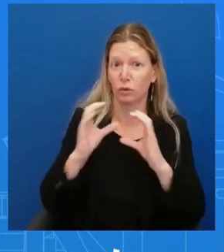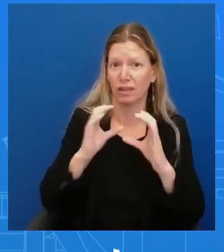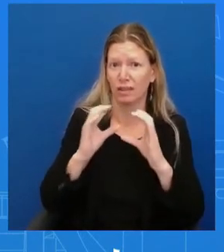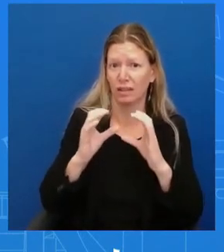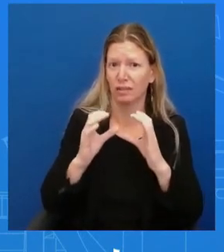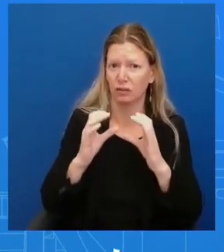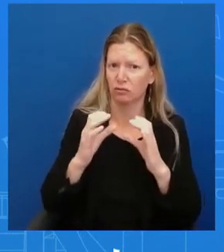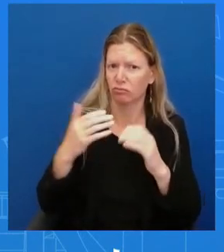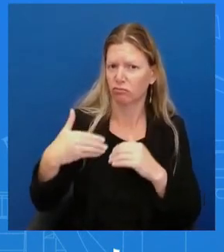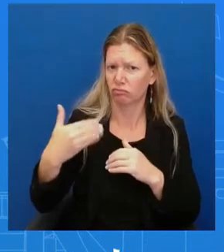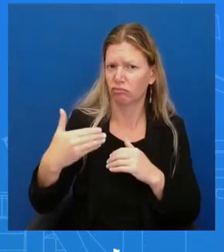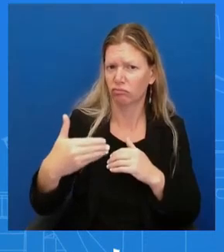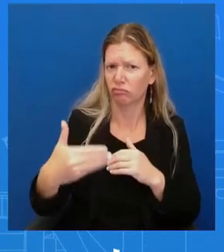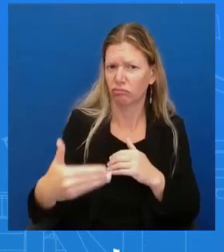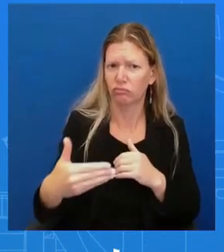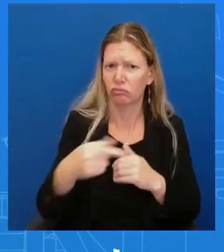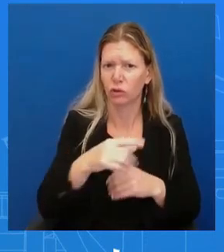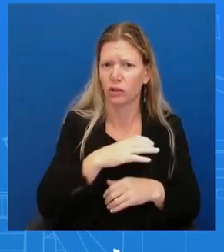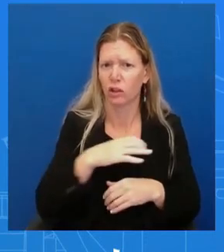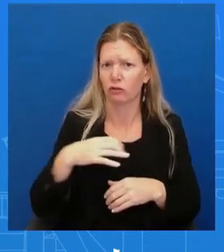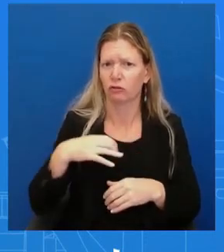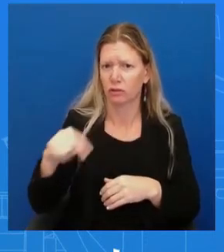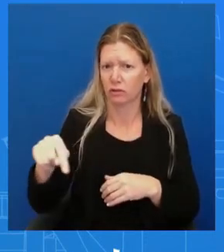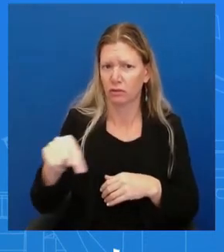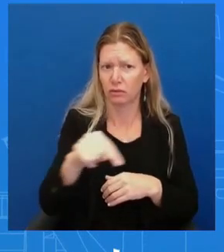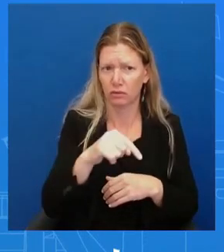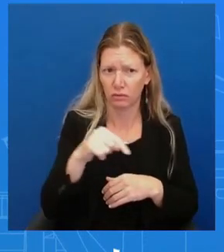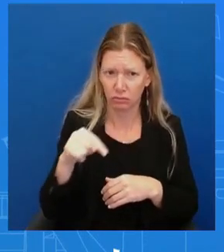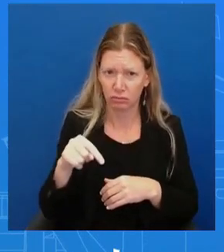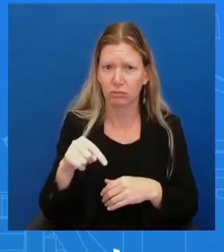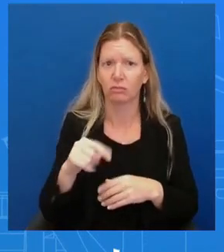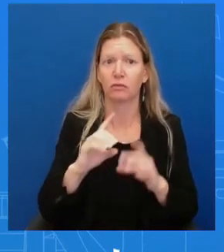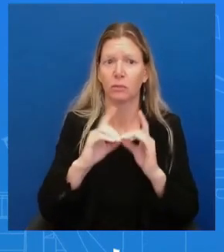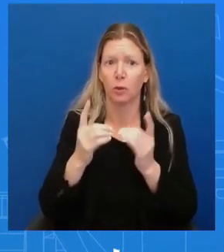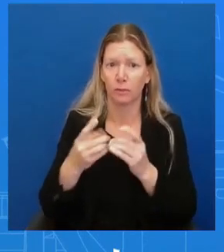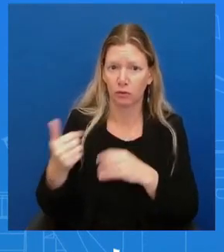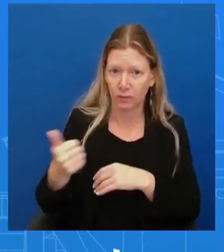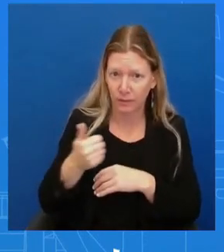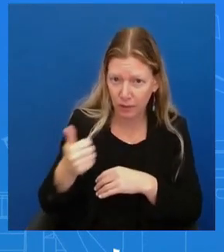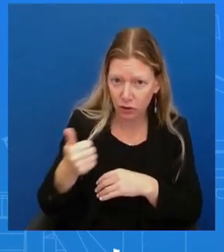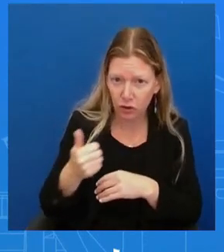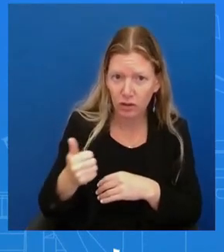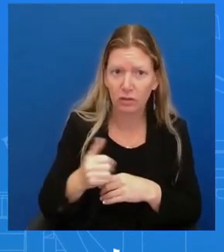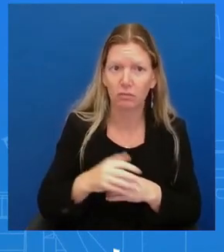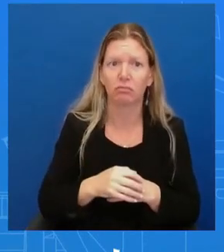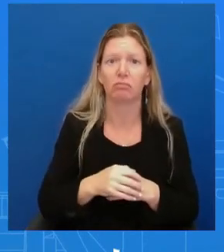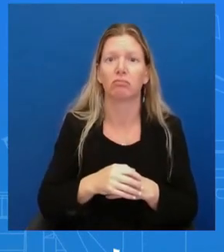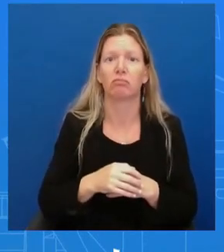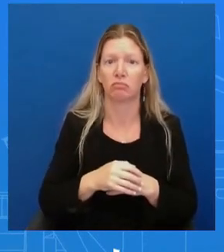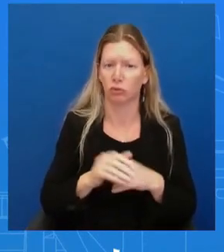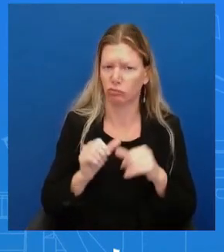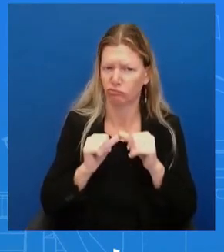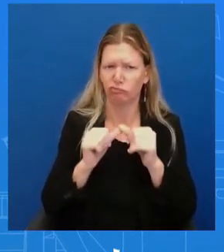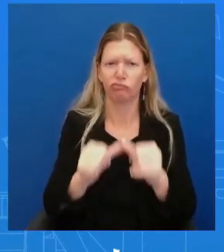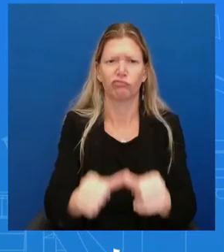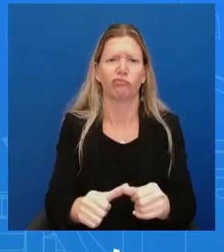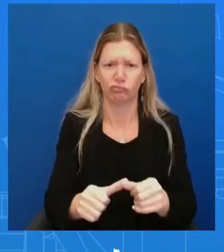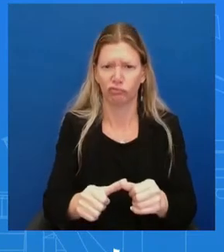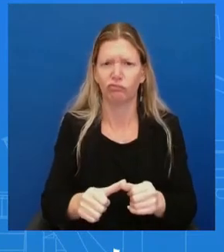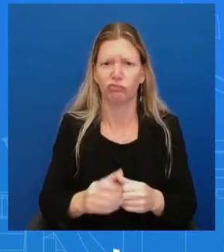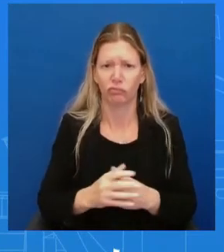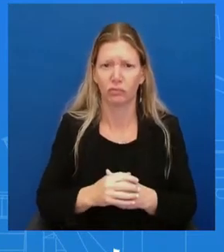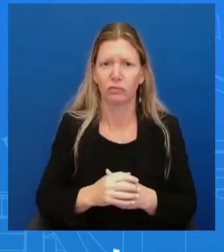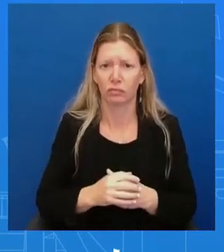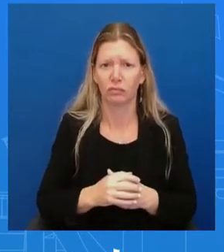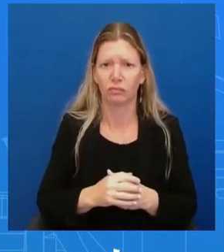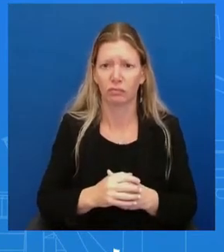Transportation as well has regular communication with congressional members, and so that's going to continue. I just don't have a